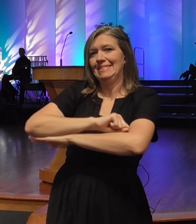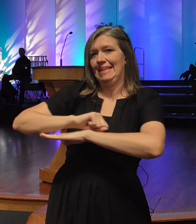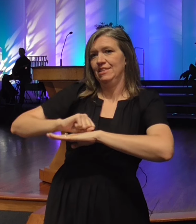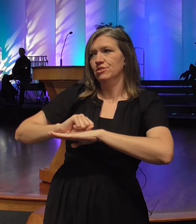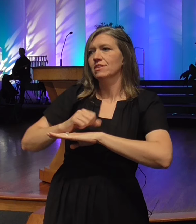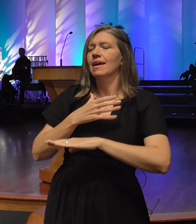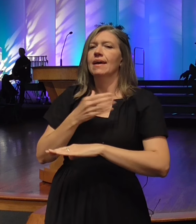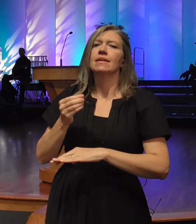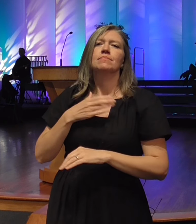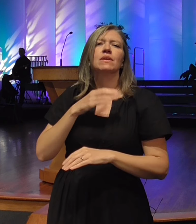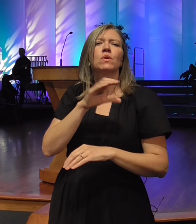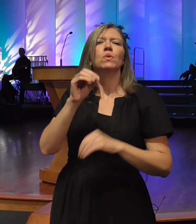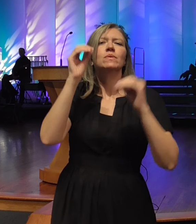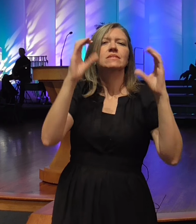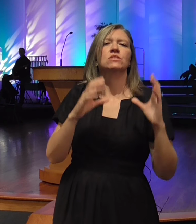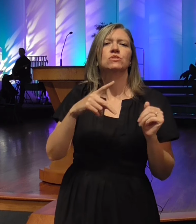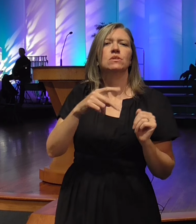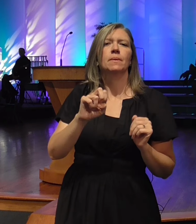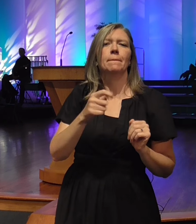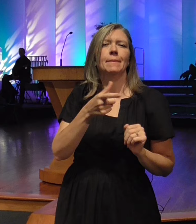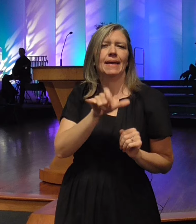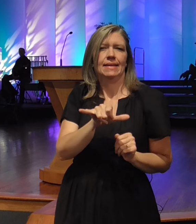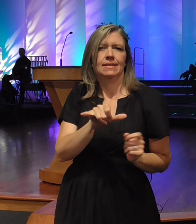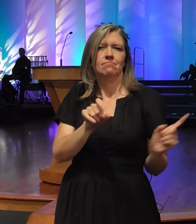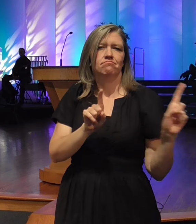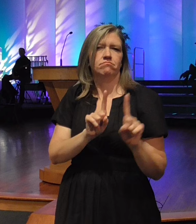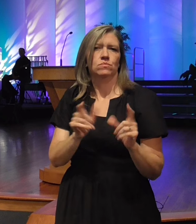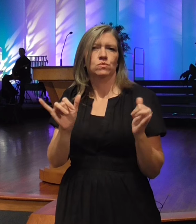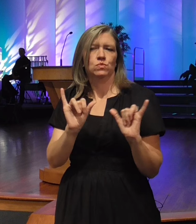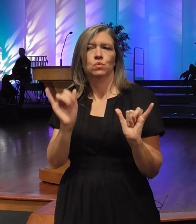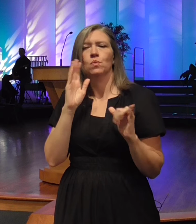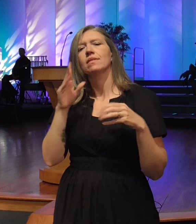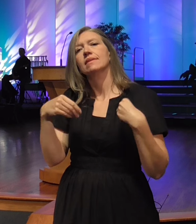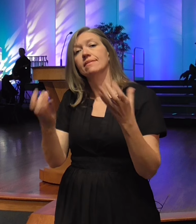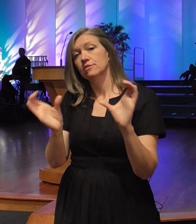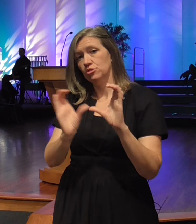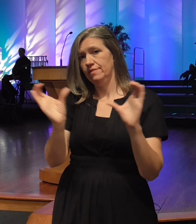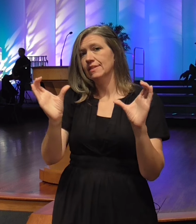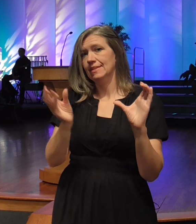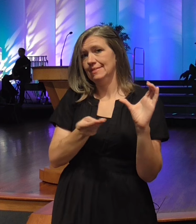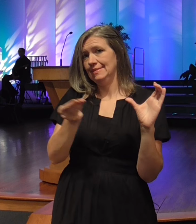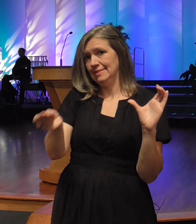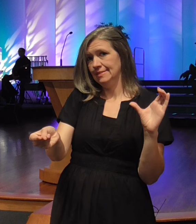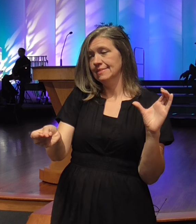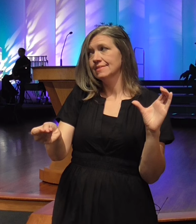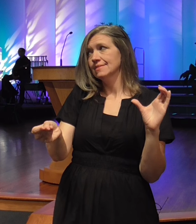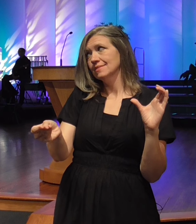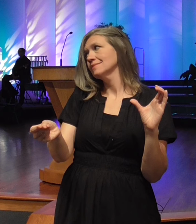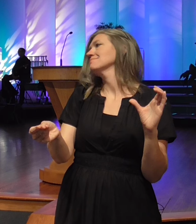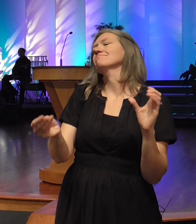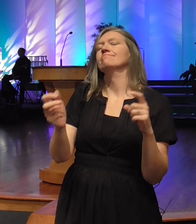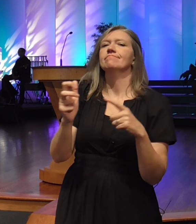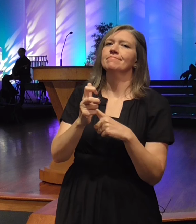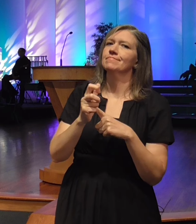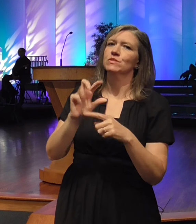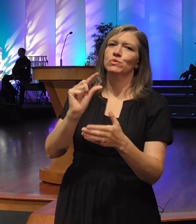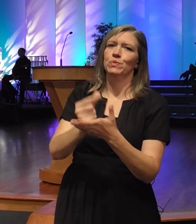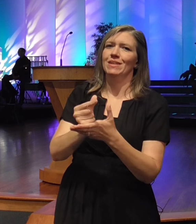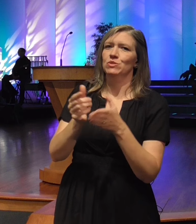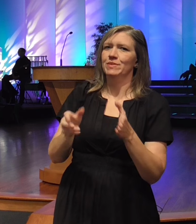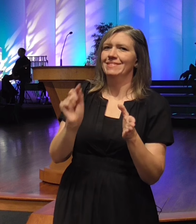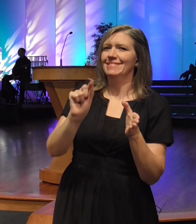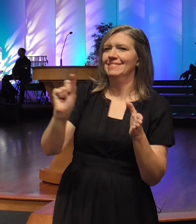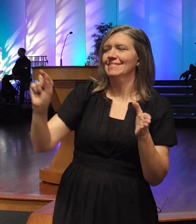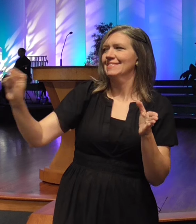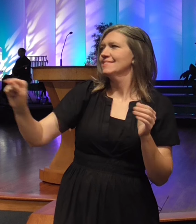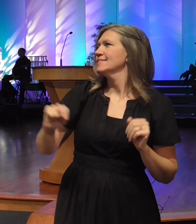and goes from there. And I'm going to invite them to the stage right now. I'm also going to invite my co-teacher, Peggy, up as well,